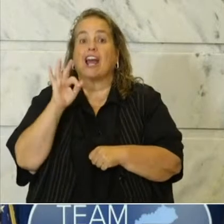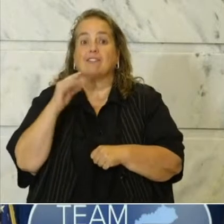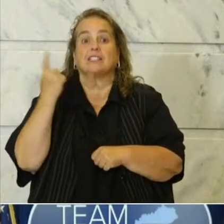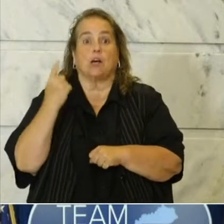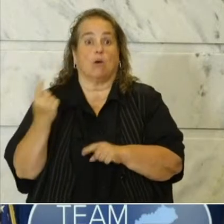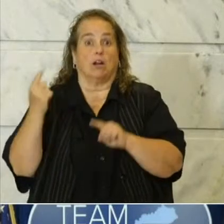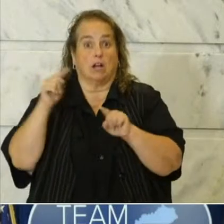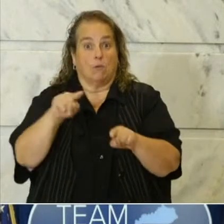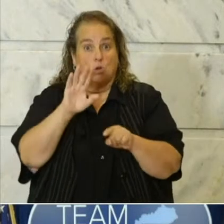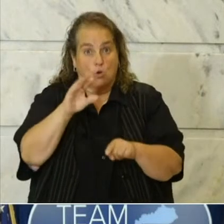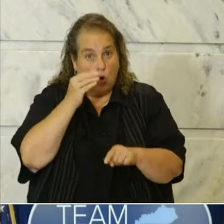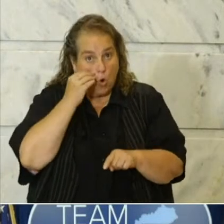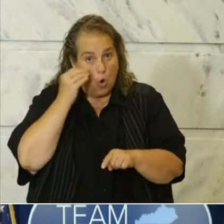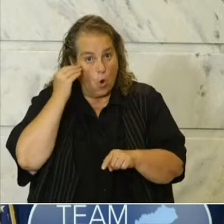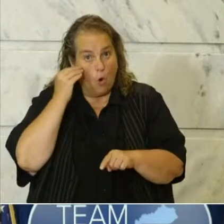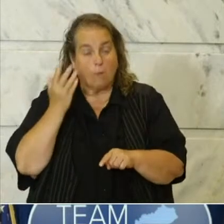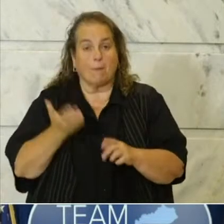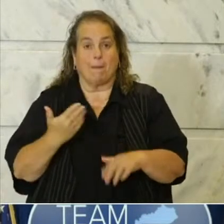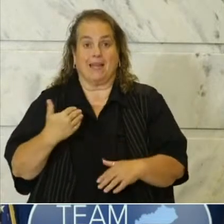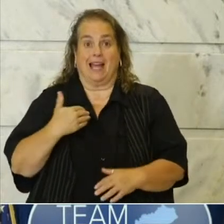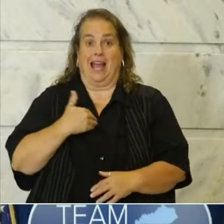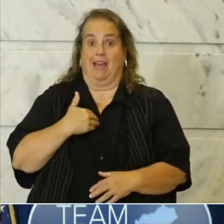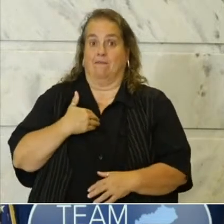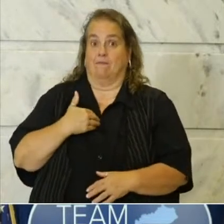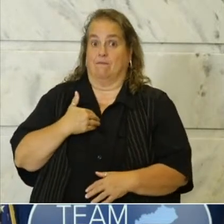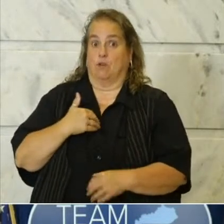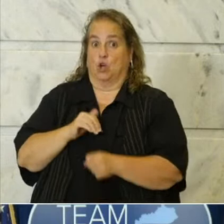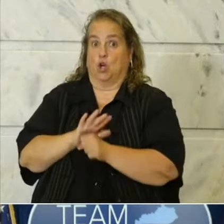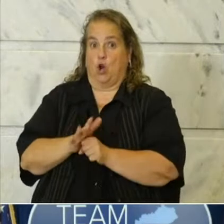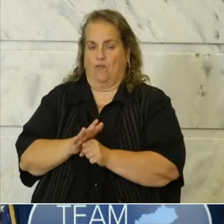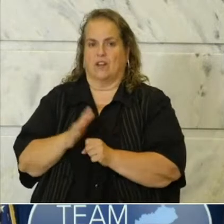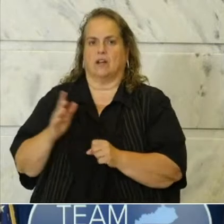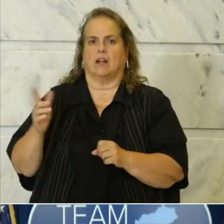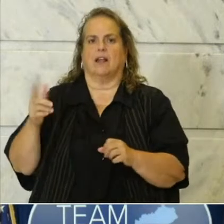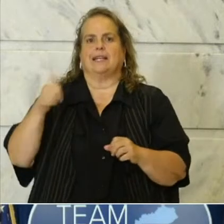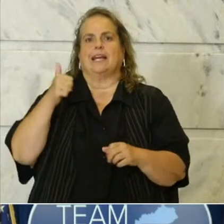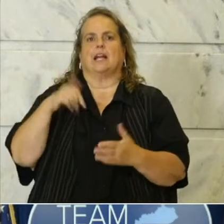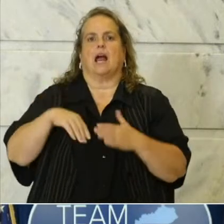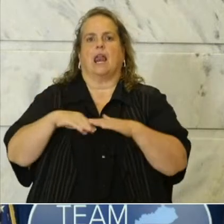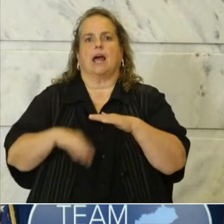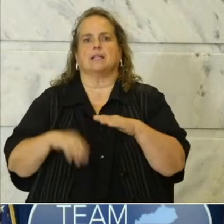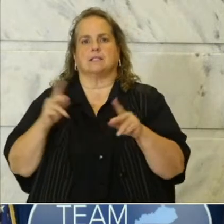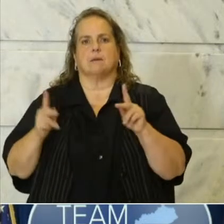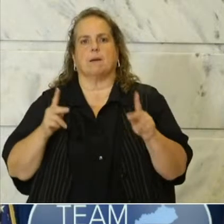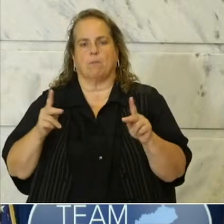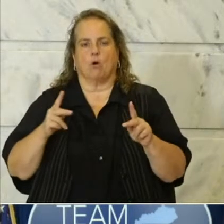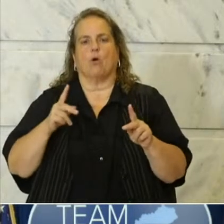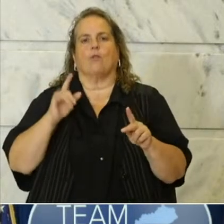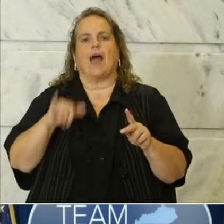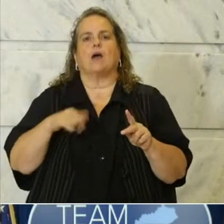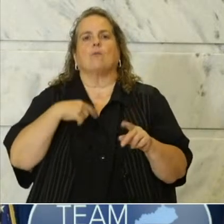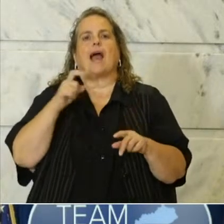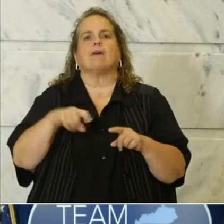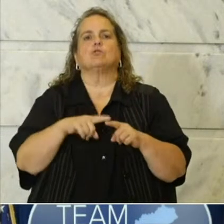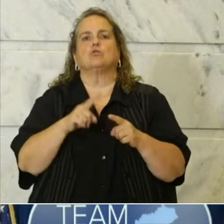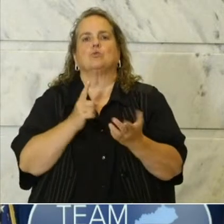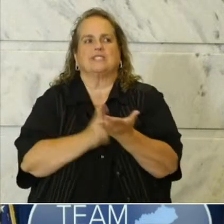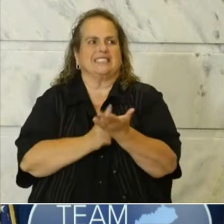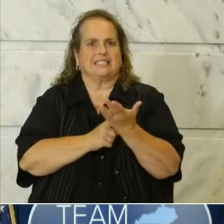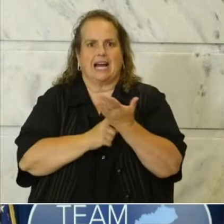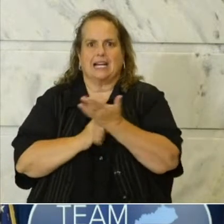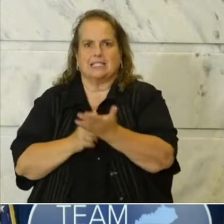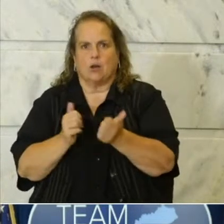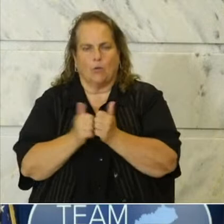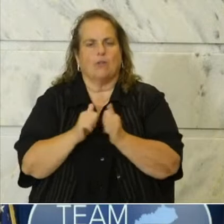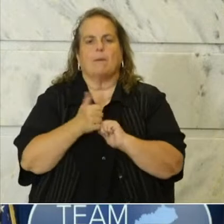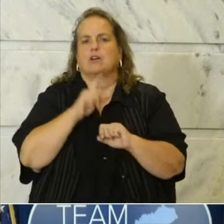over and maybe has it during that period, that it's 10 or less people that we need to talk to make sure they don't spread